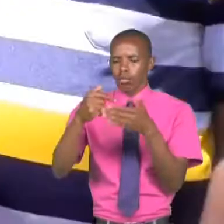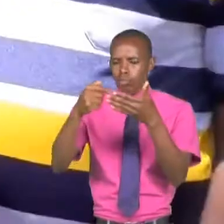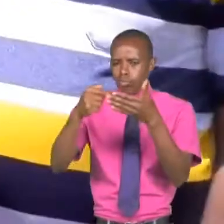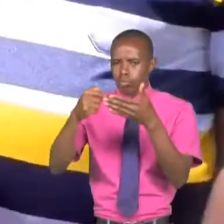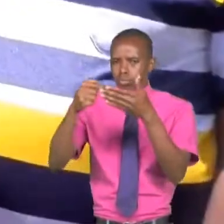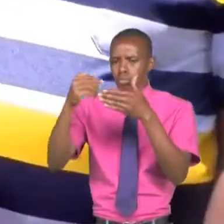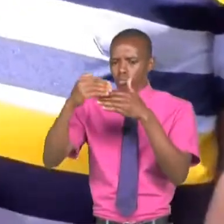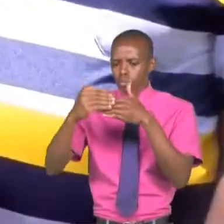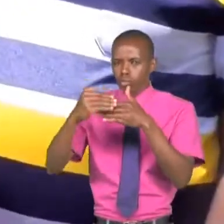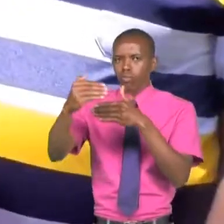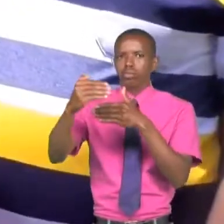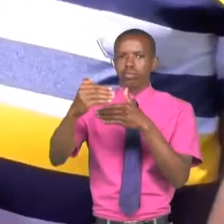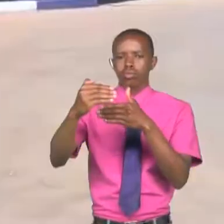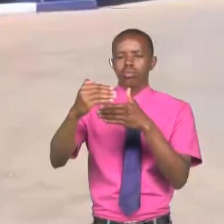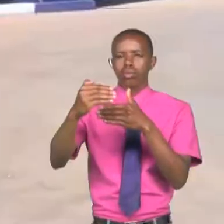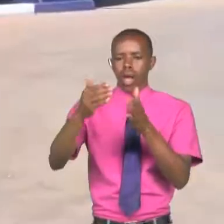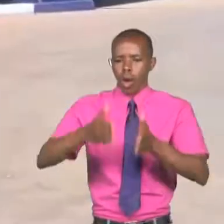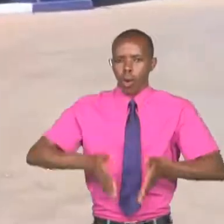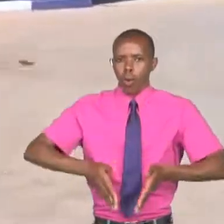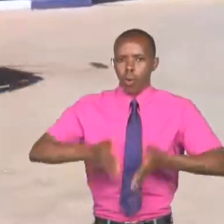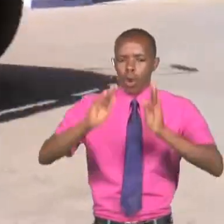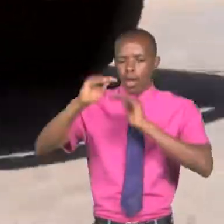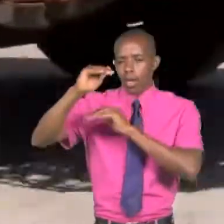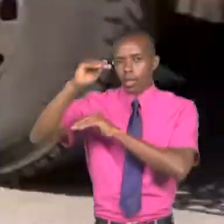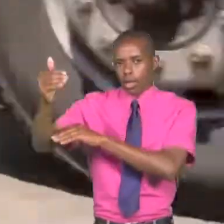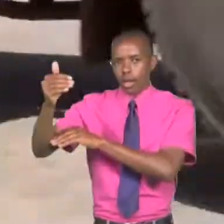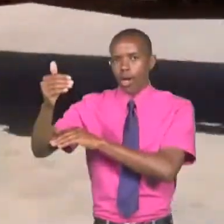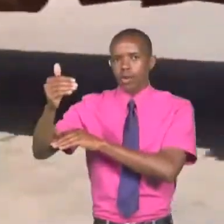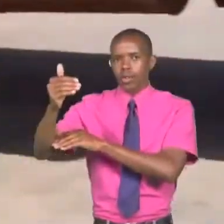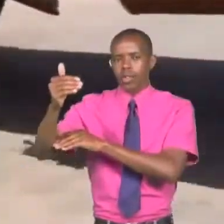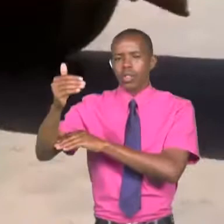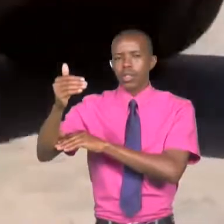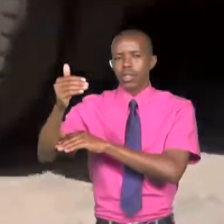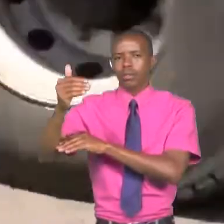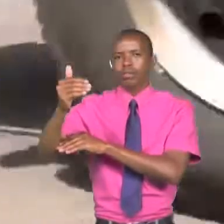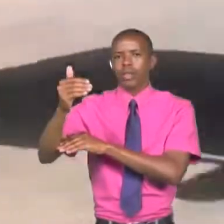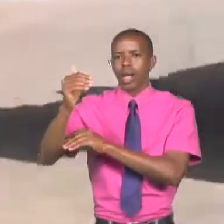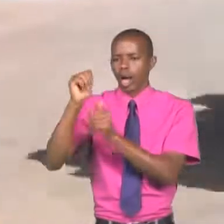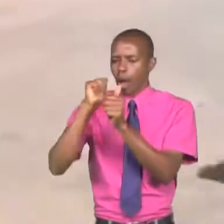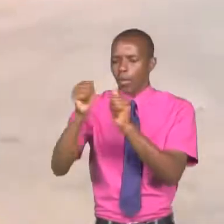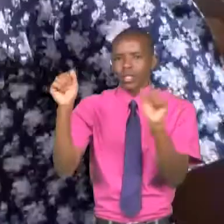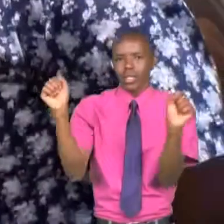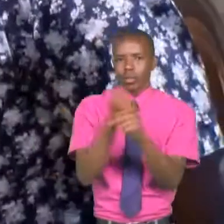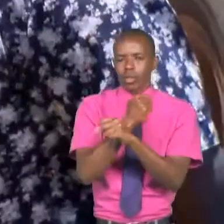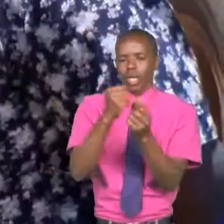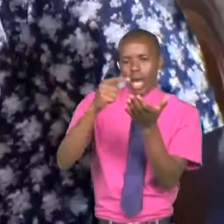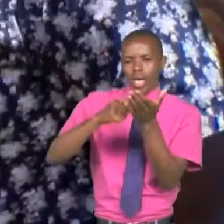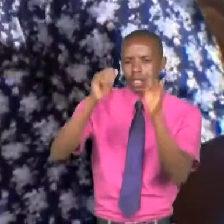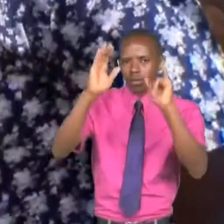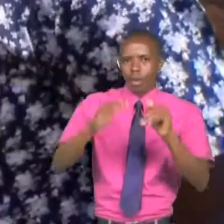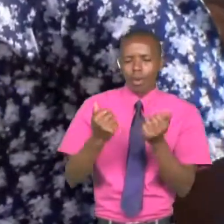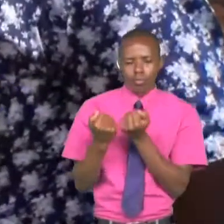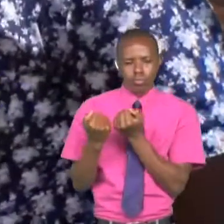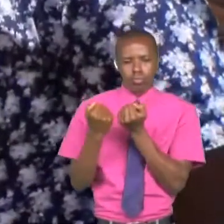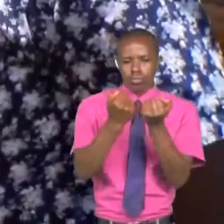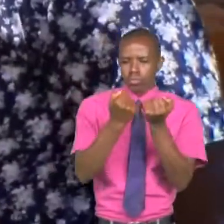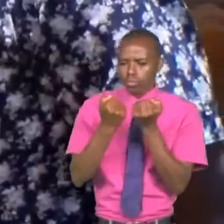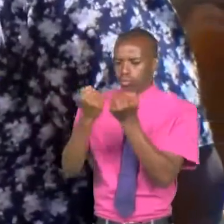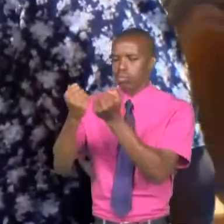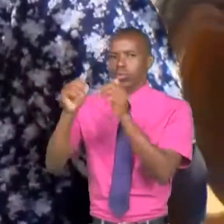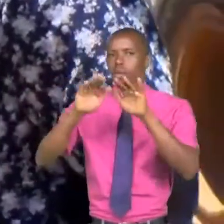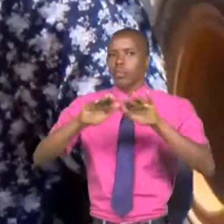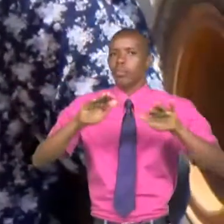following deplorable state of roads in the county that have largely inconvenienced rice farmers who use them to ferry their produce to the